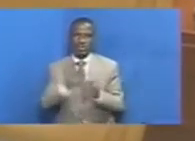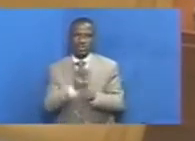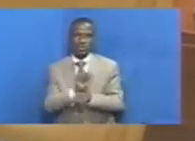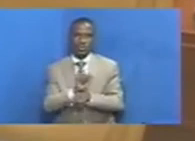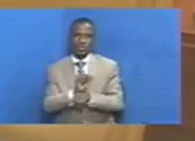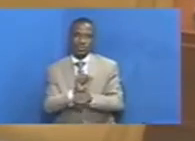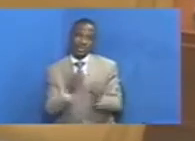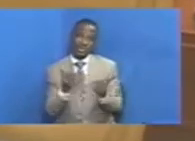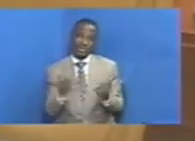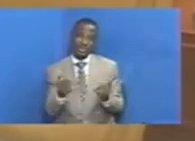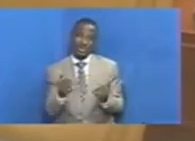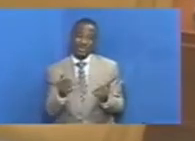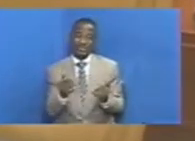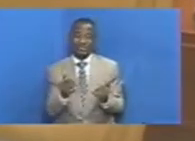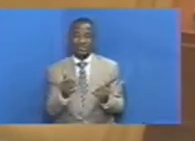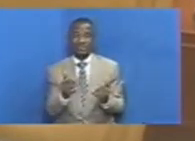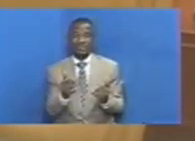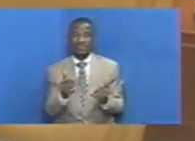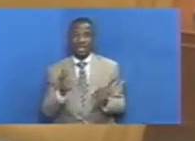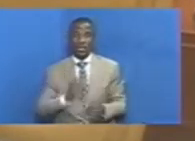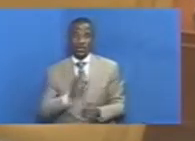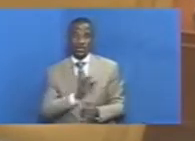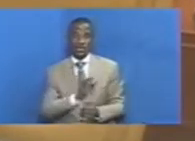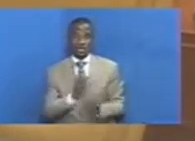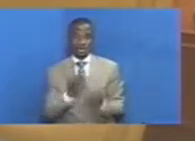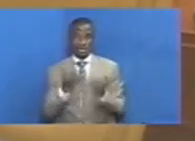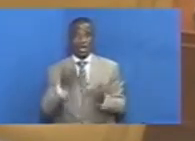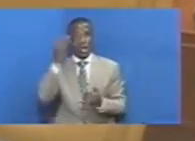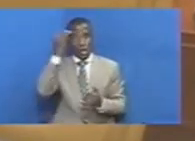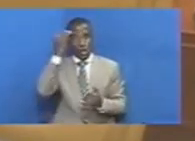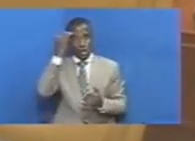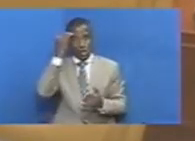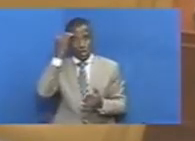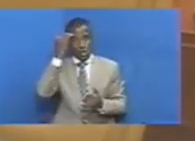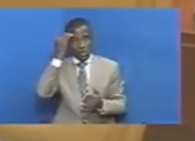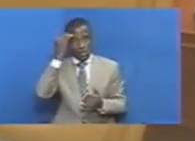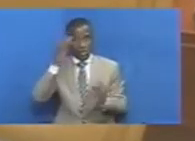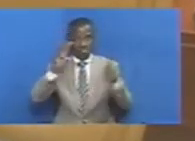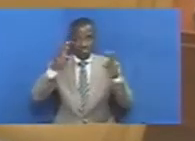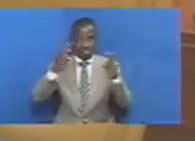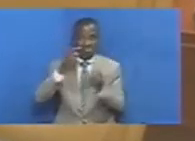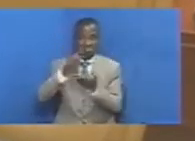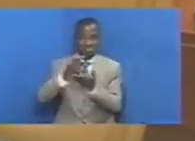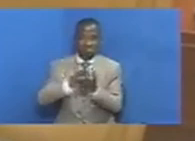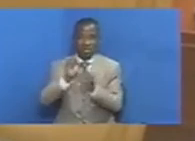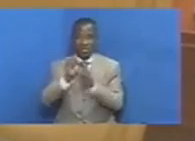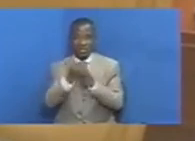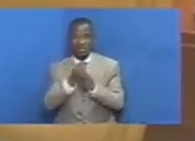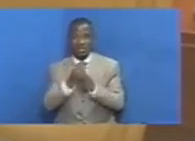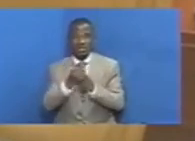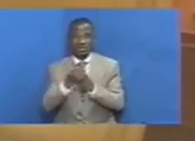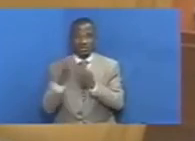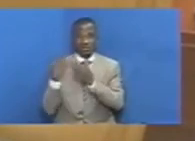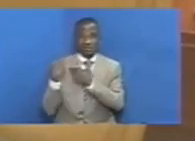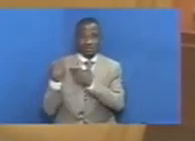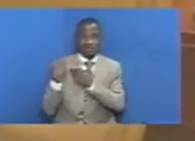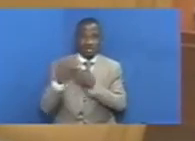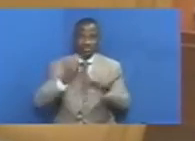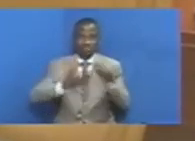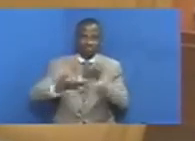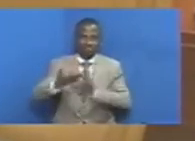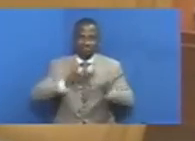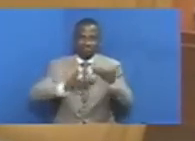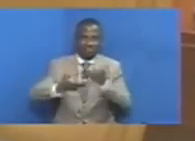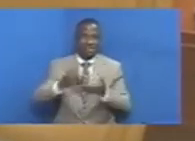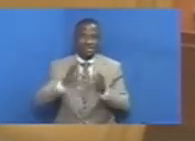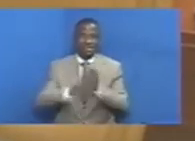Mr. Speaker, your committee noted that the issue of corporate social responsibility was not explicitly stated in